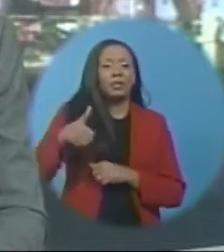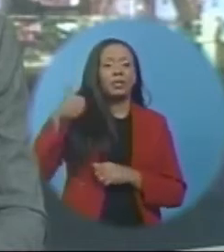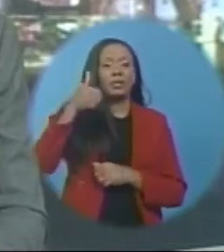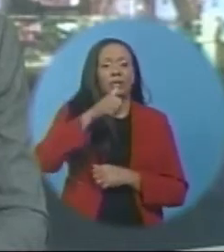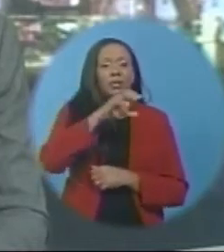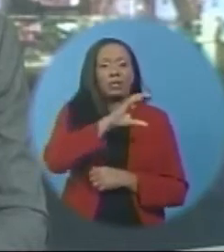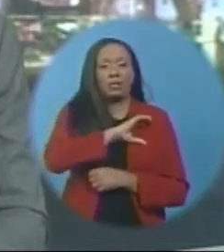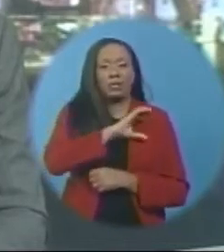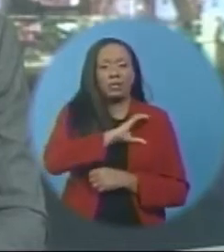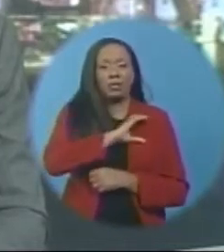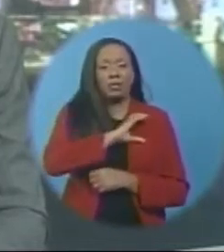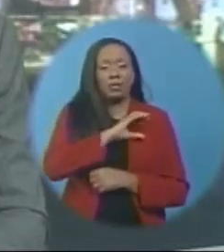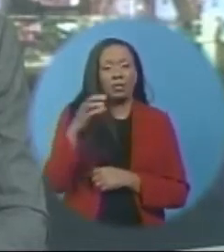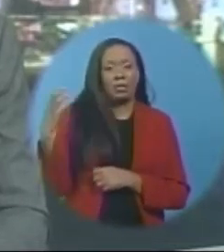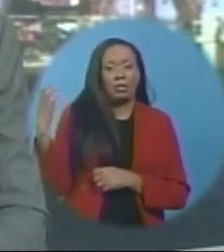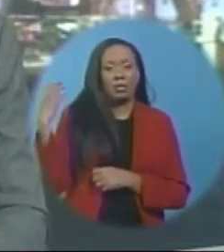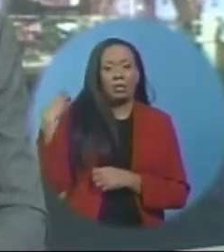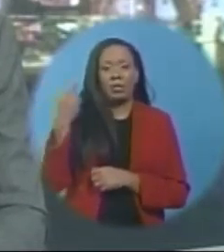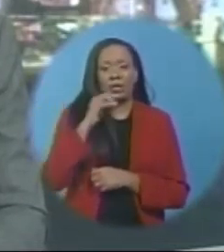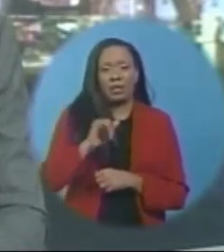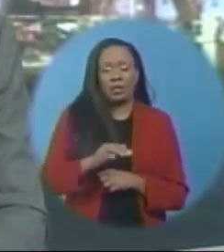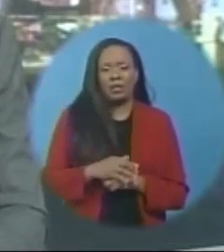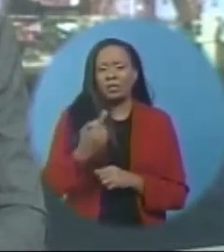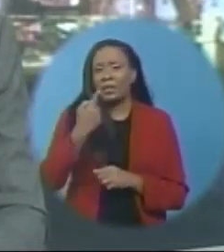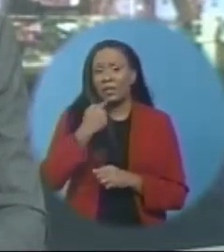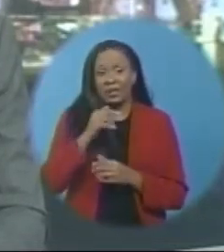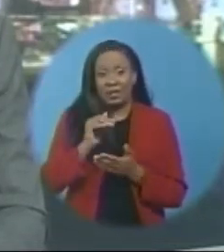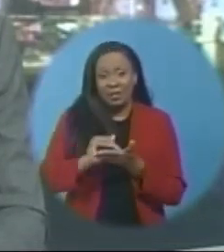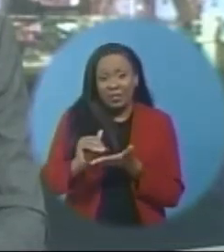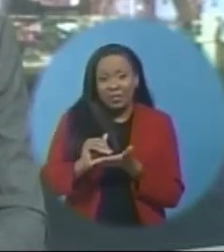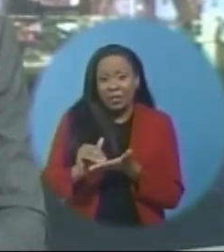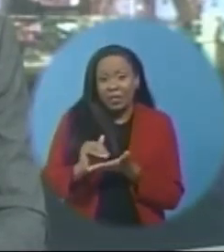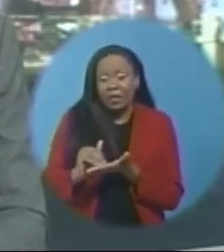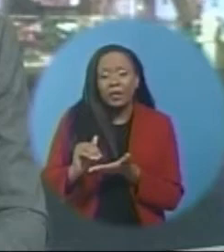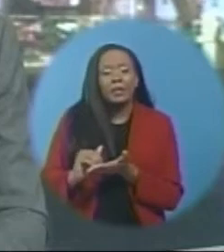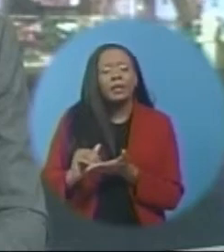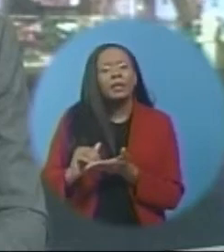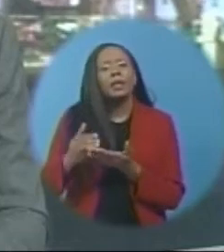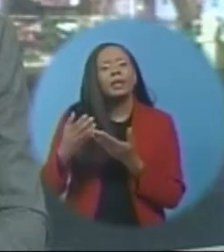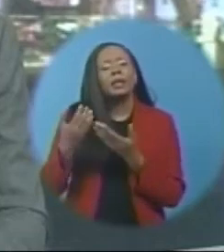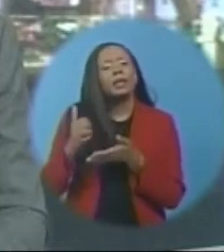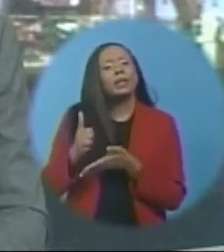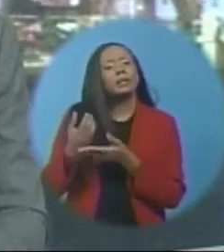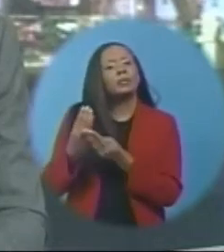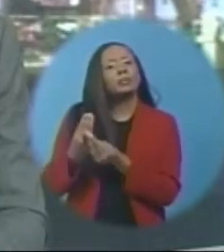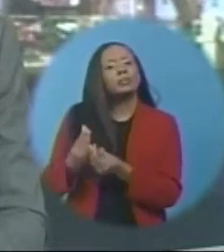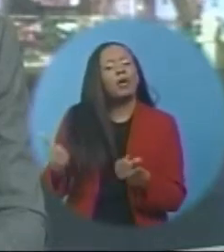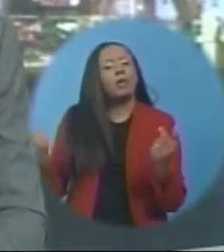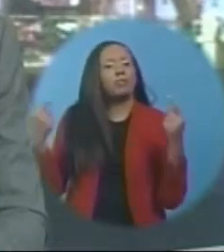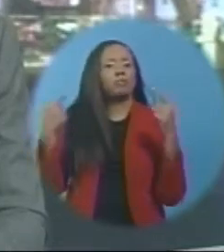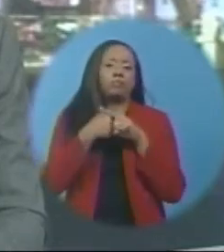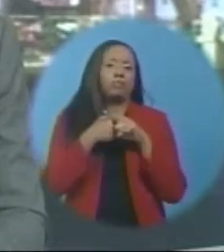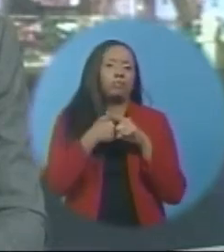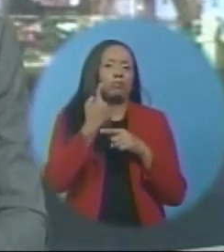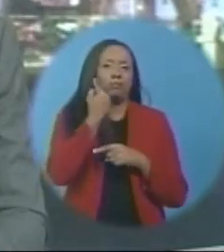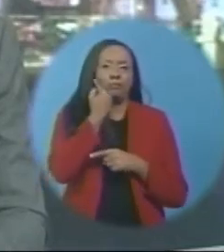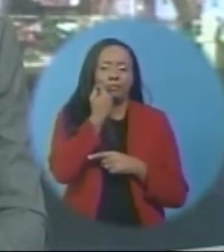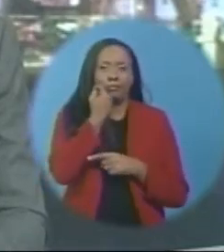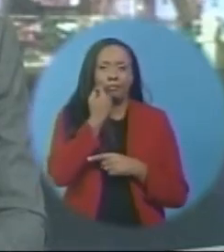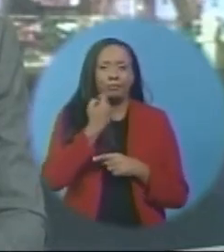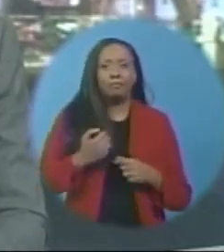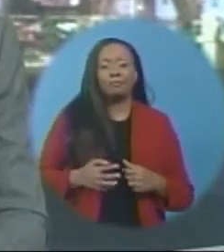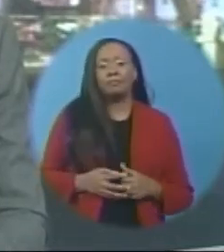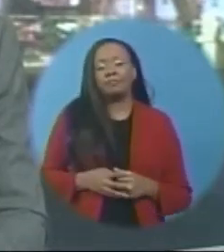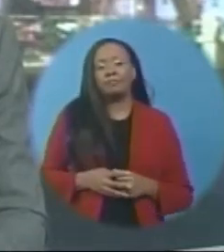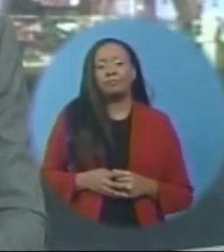of Police, Euclid Thompson. He says forgiveness can go a long way in avoiding much of the conflict seen in recent